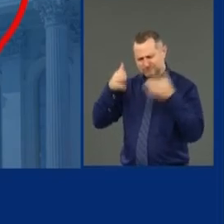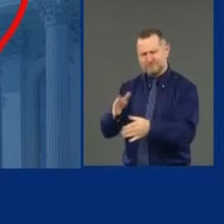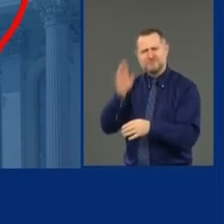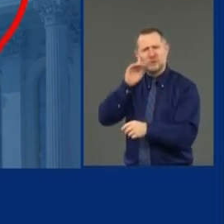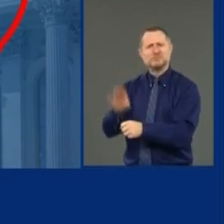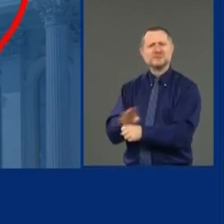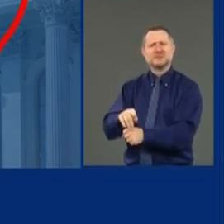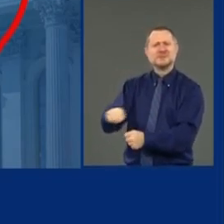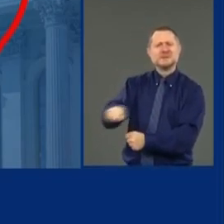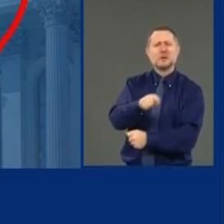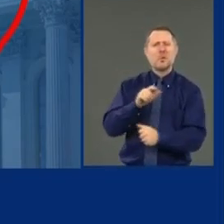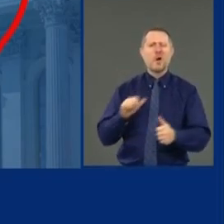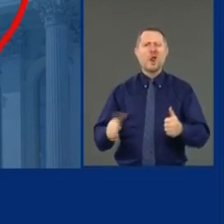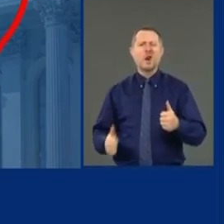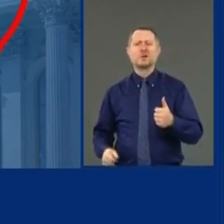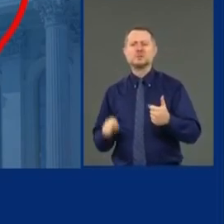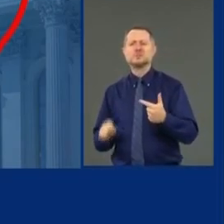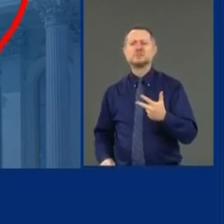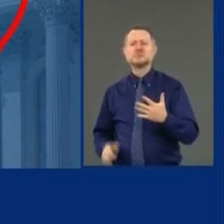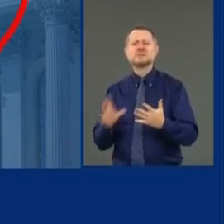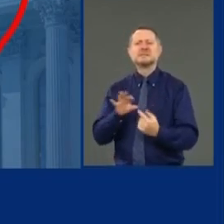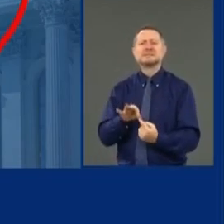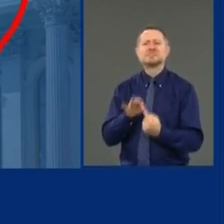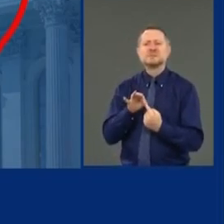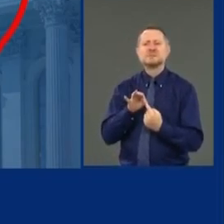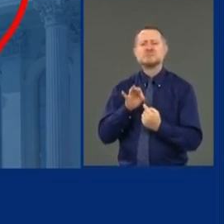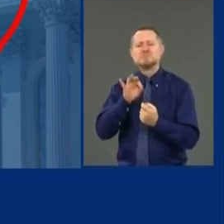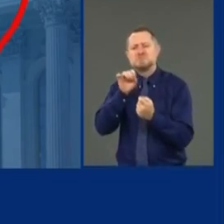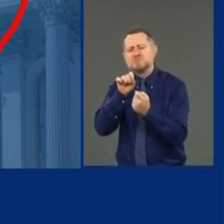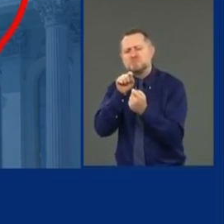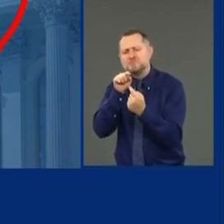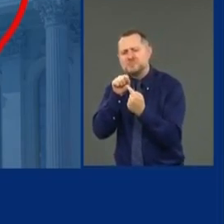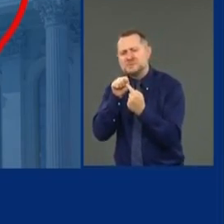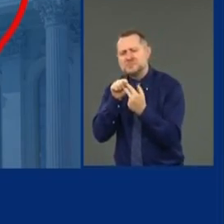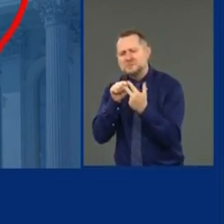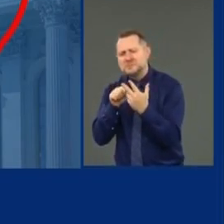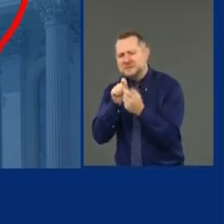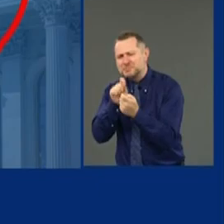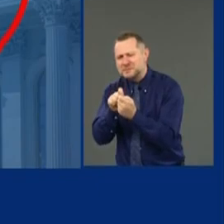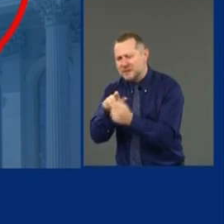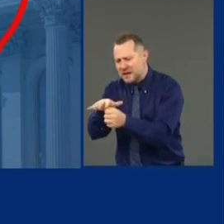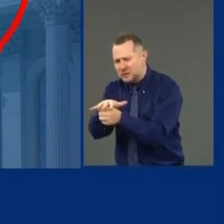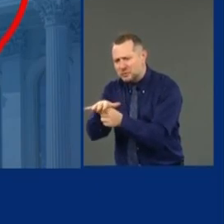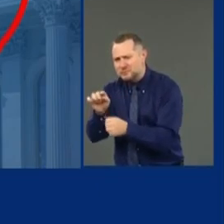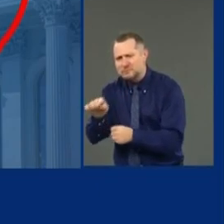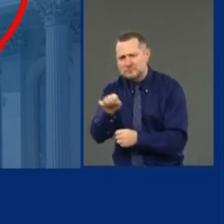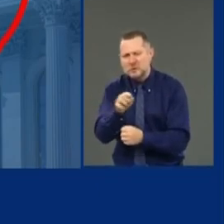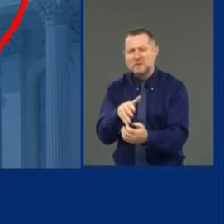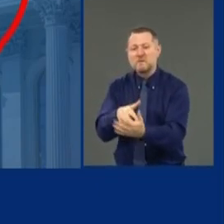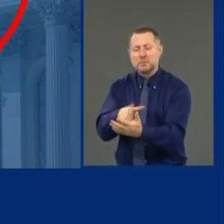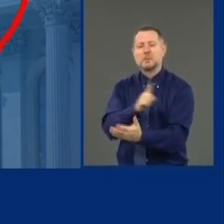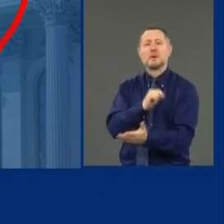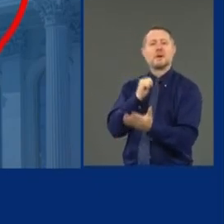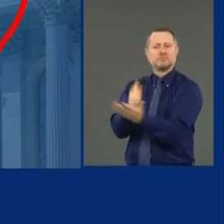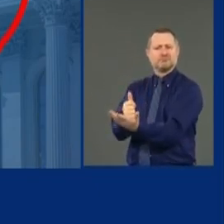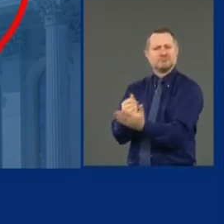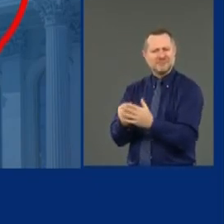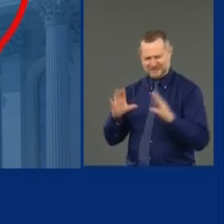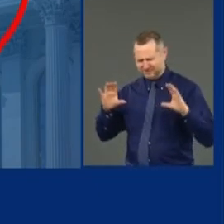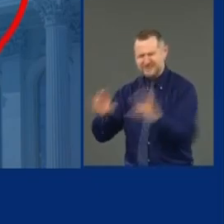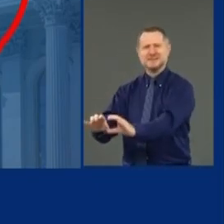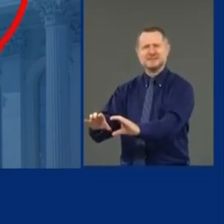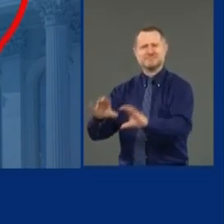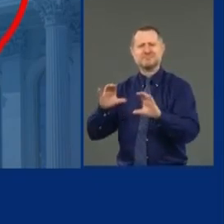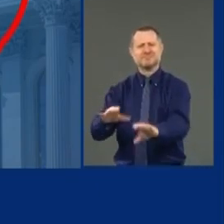specifically targeted piece of legislation to help restore the economy and repair the damage of the COVID